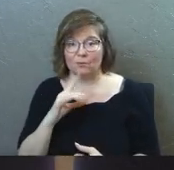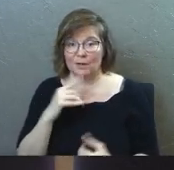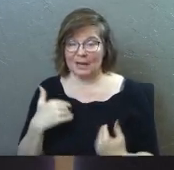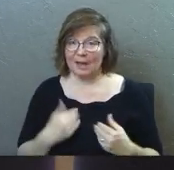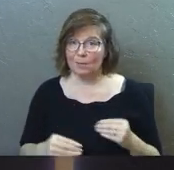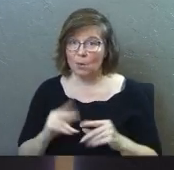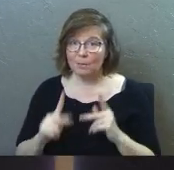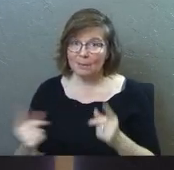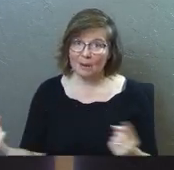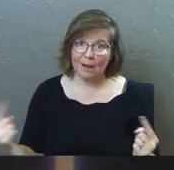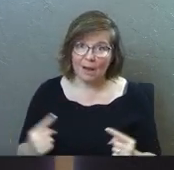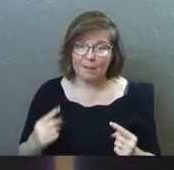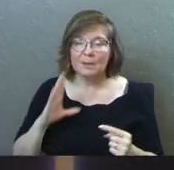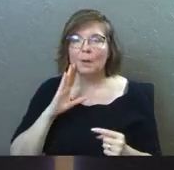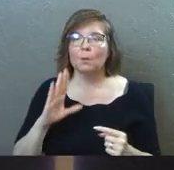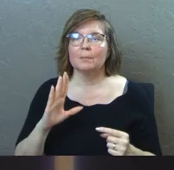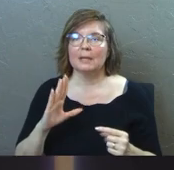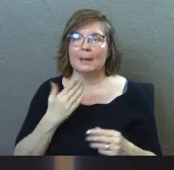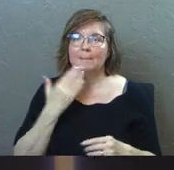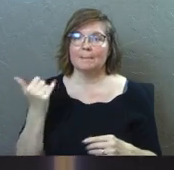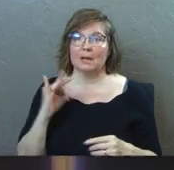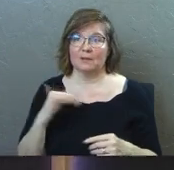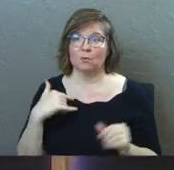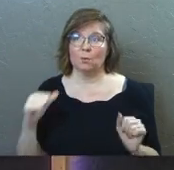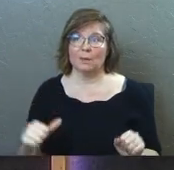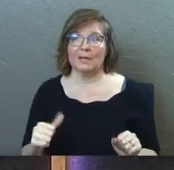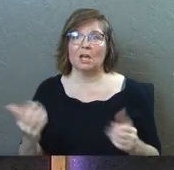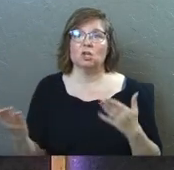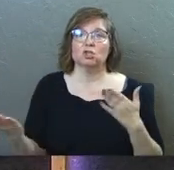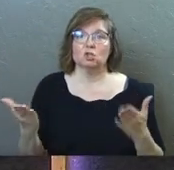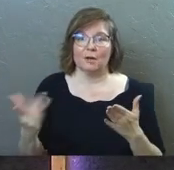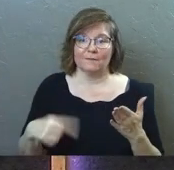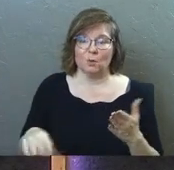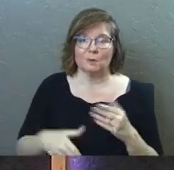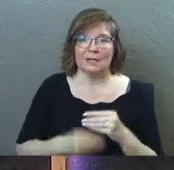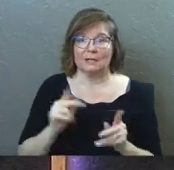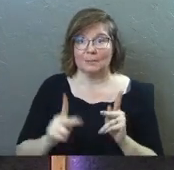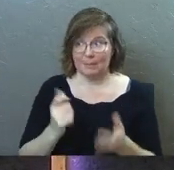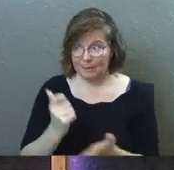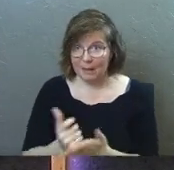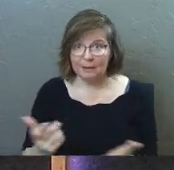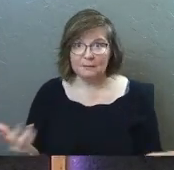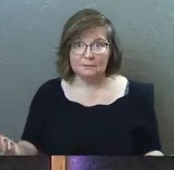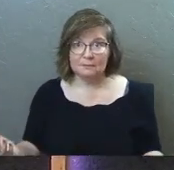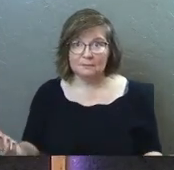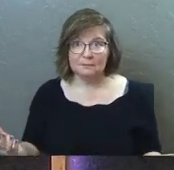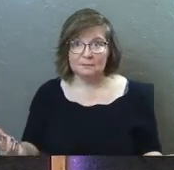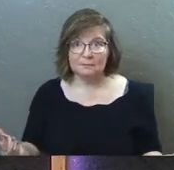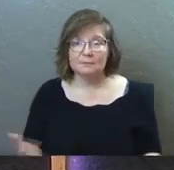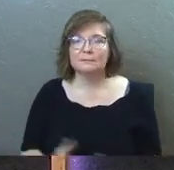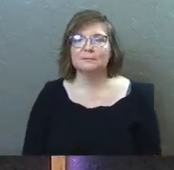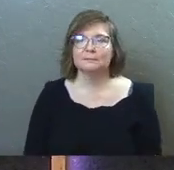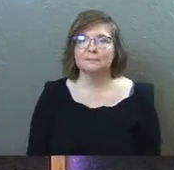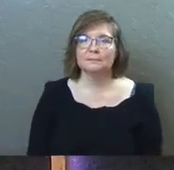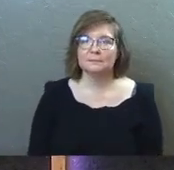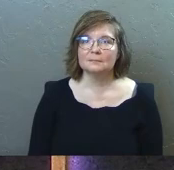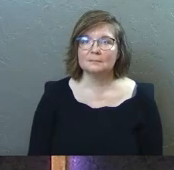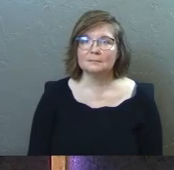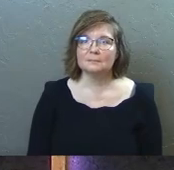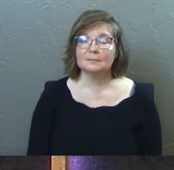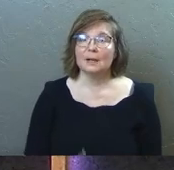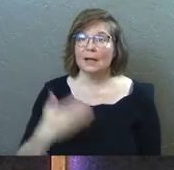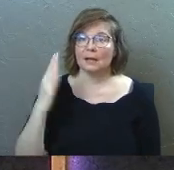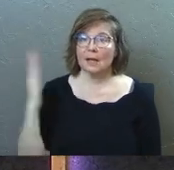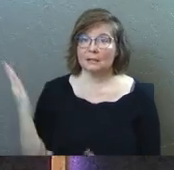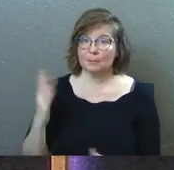we're going to have extra people come, it's going to be better if we can serve those extra people. Amen? Yeah.